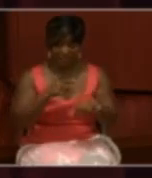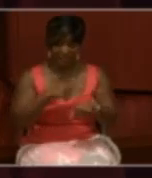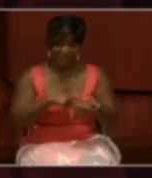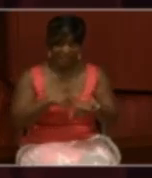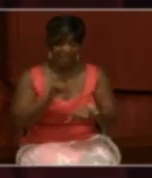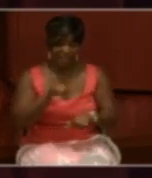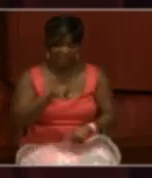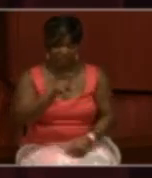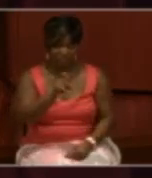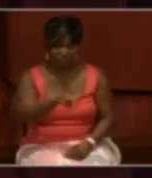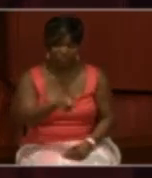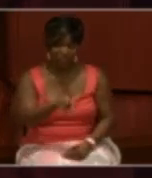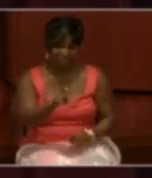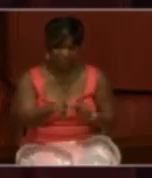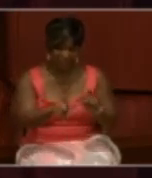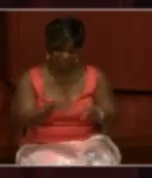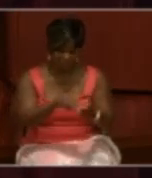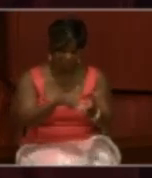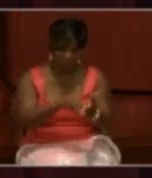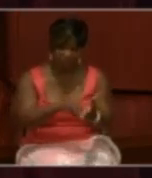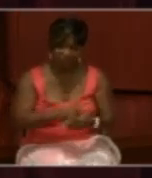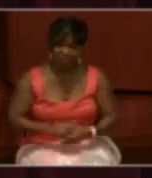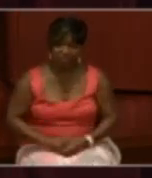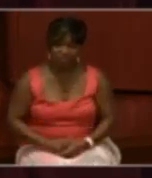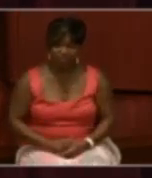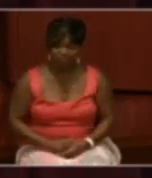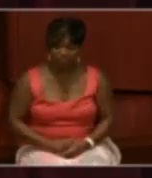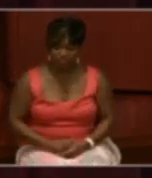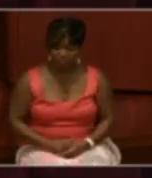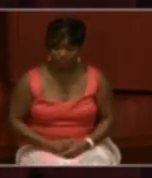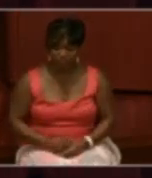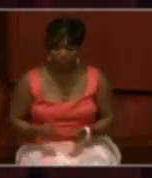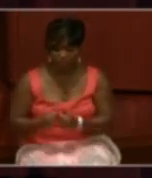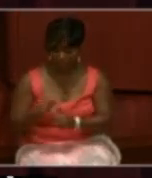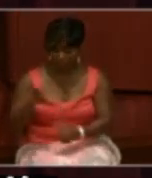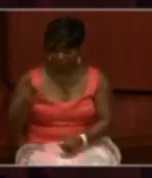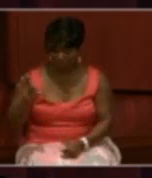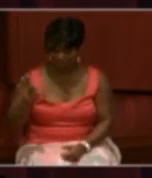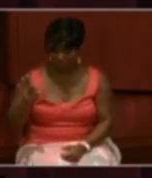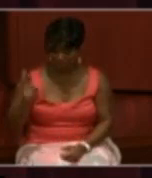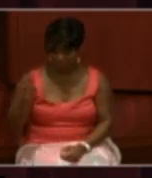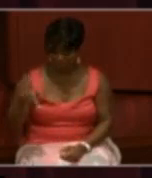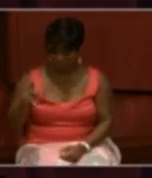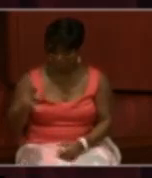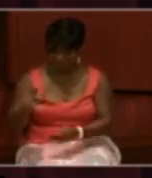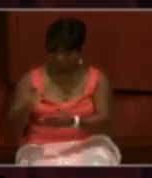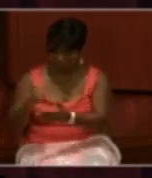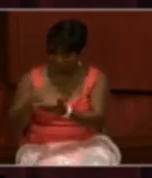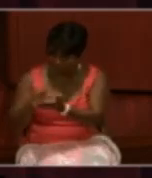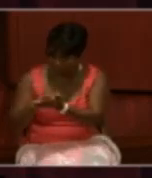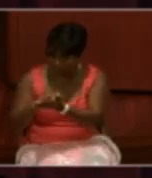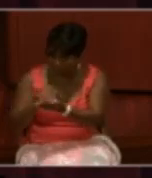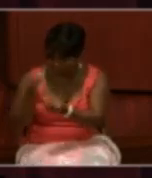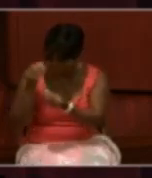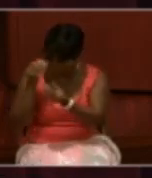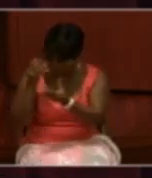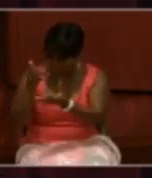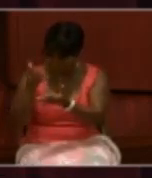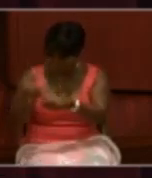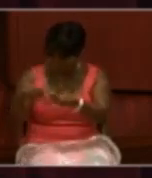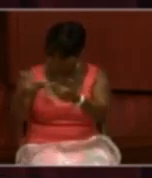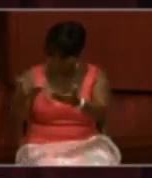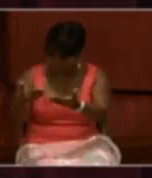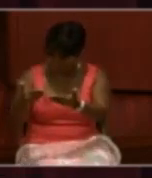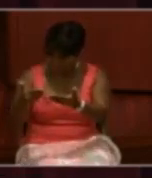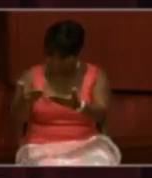of the questions that's asked. Now, with the Freedman's Bank records, the information provided is going to vary from record